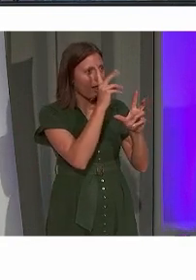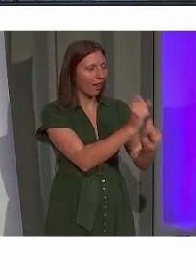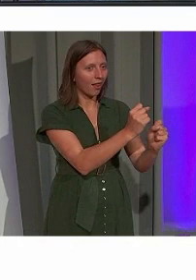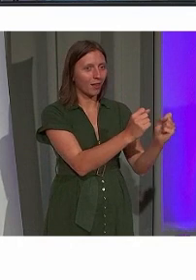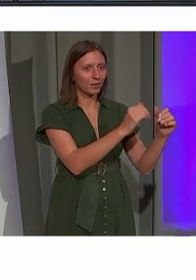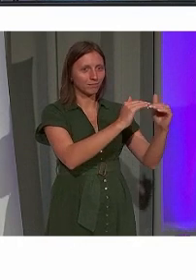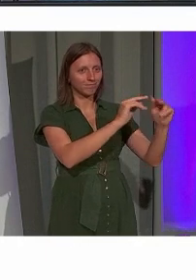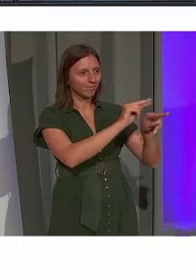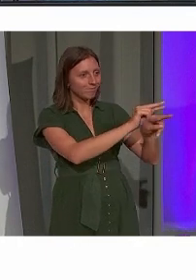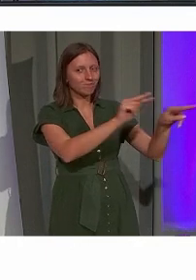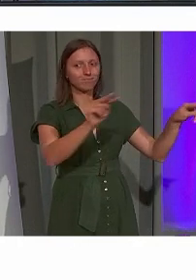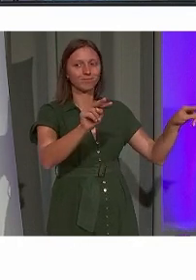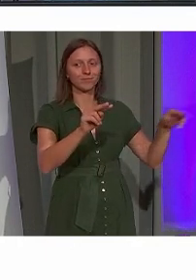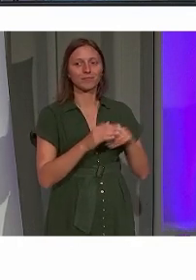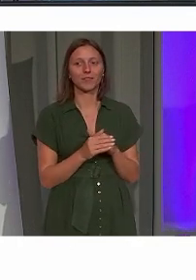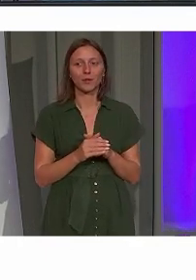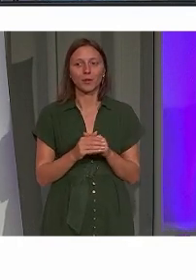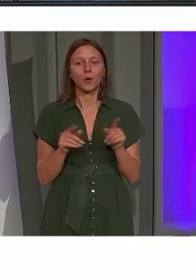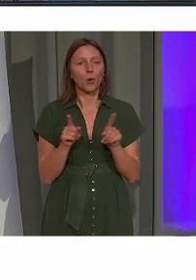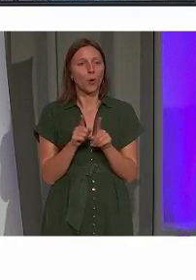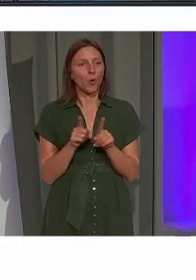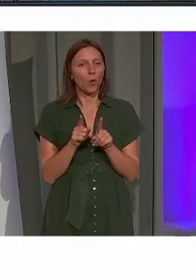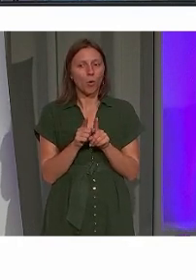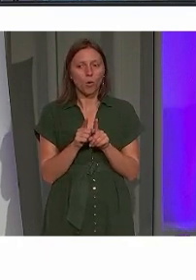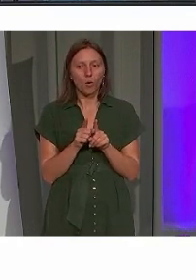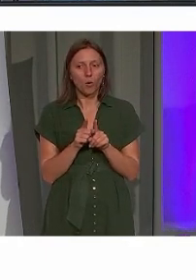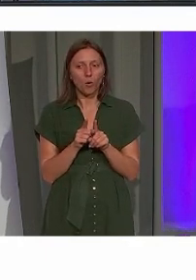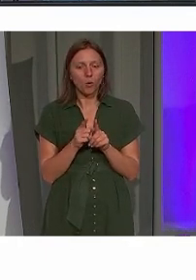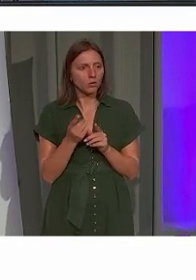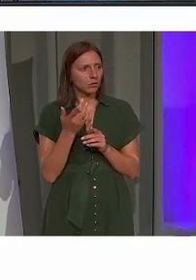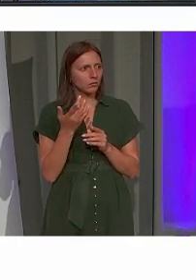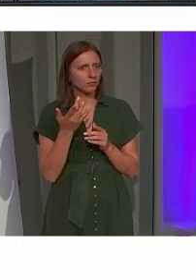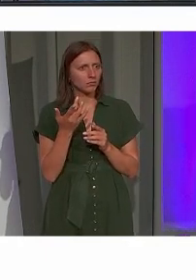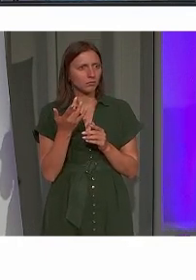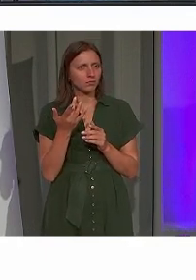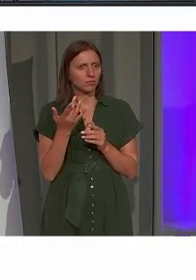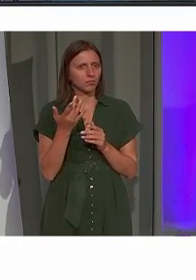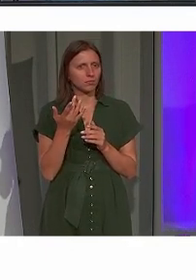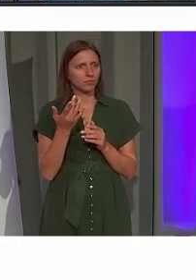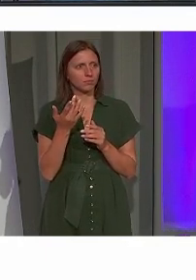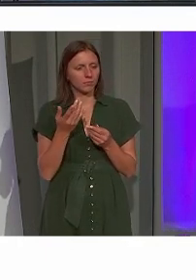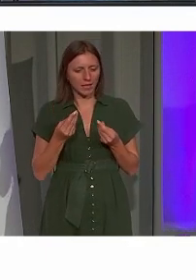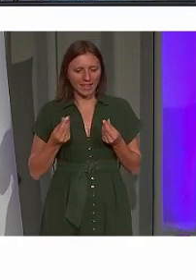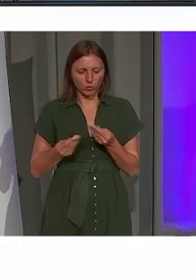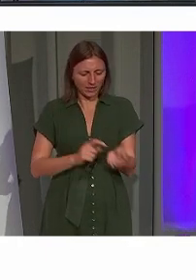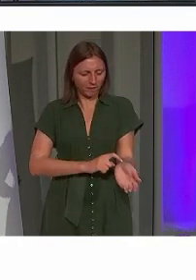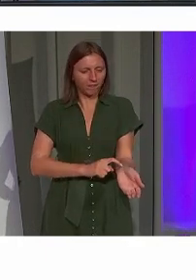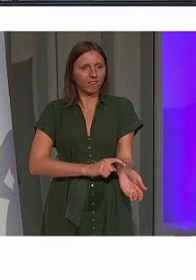there, so that actually the vista of Bruges is again